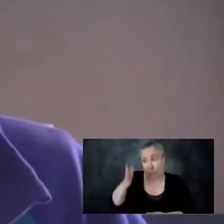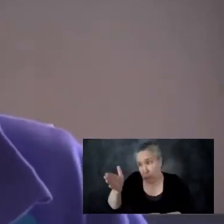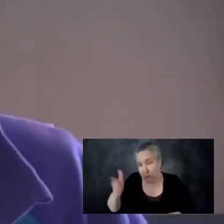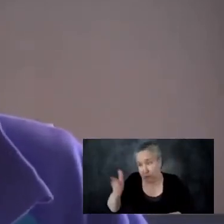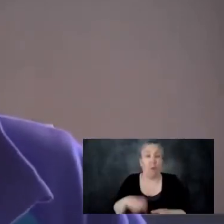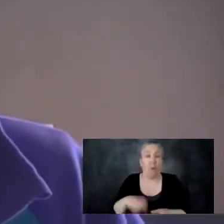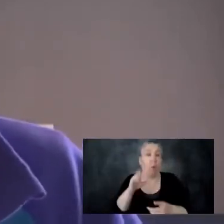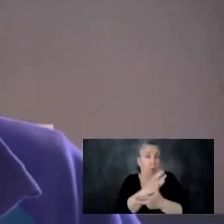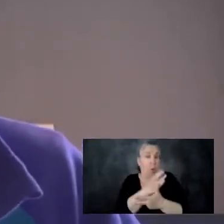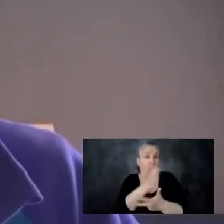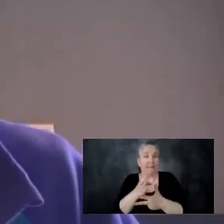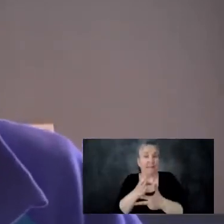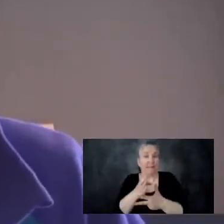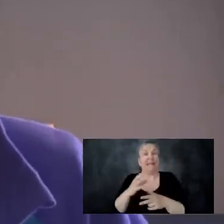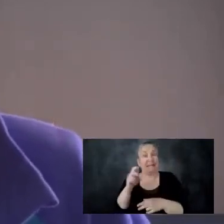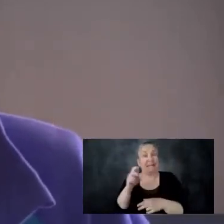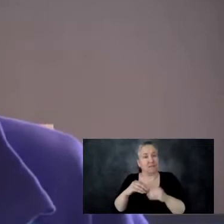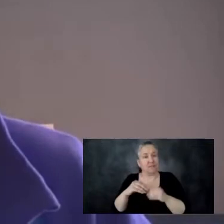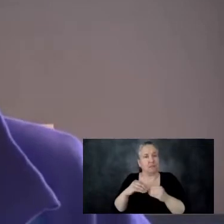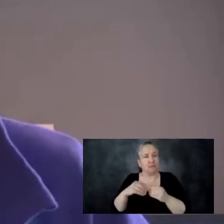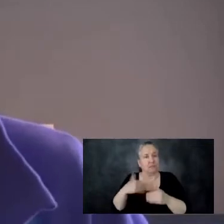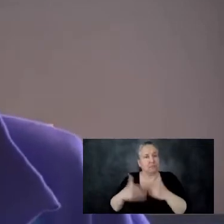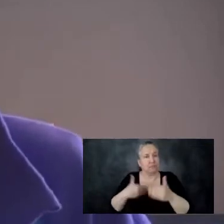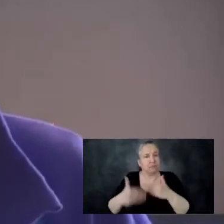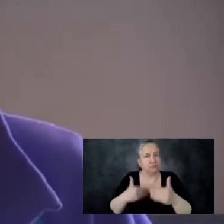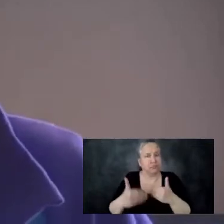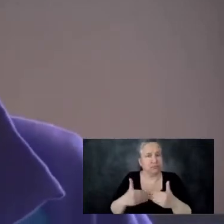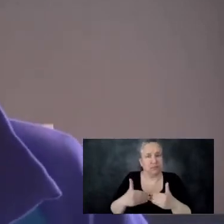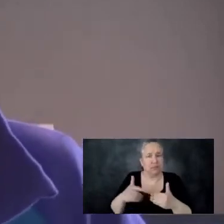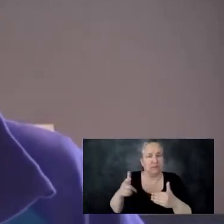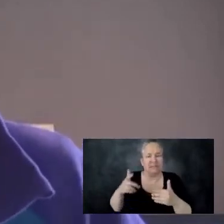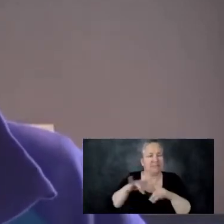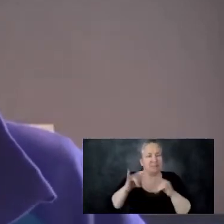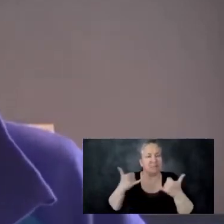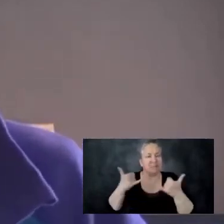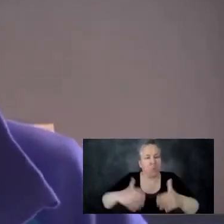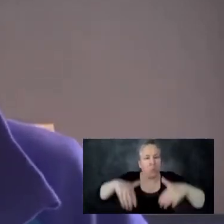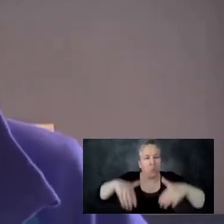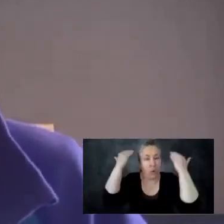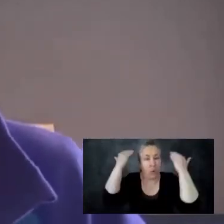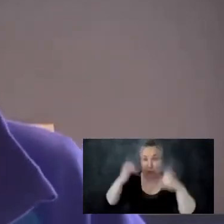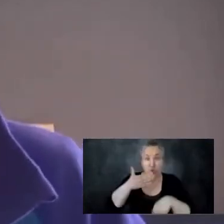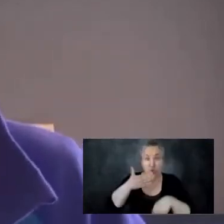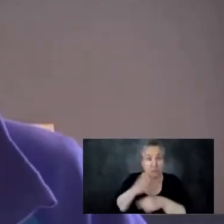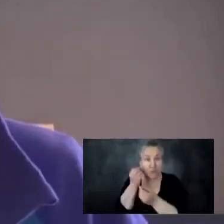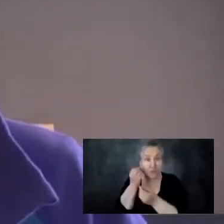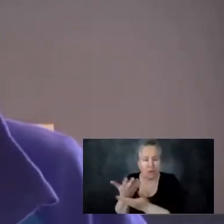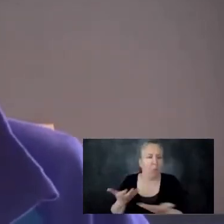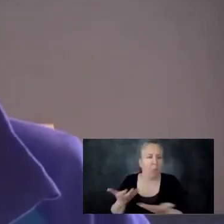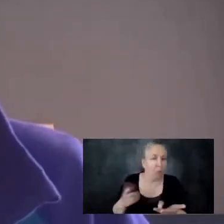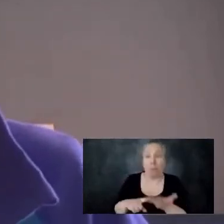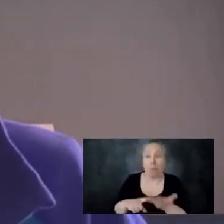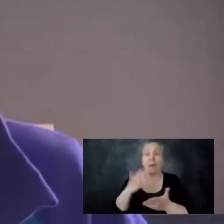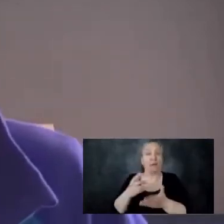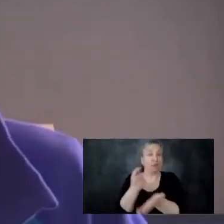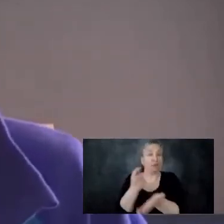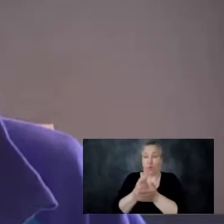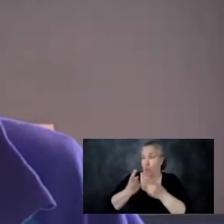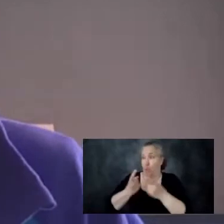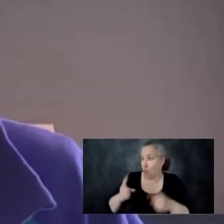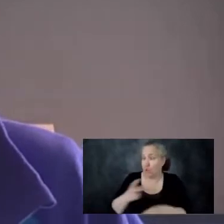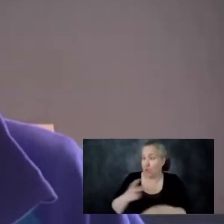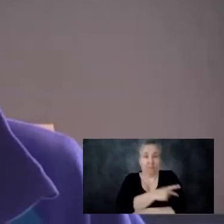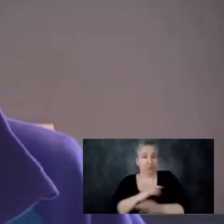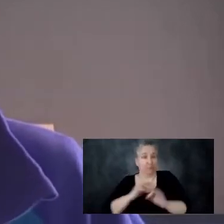cancer is progressing? Well, again, they're pretty overwhelmed. Is it when everything looks great and the treatment is working and the patient is